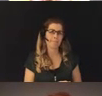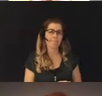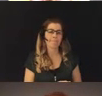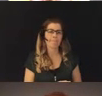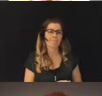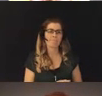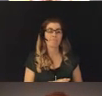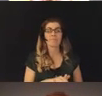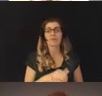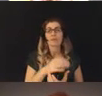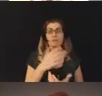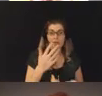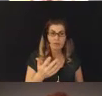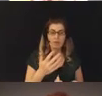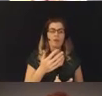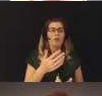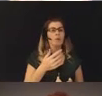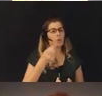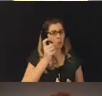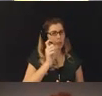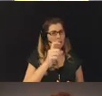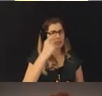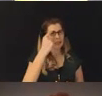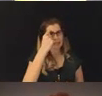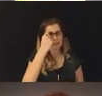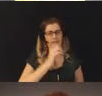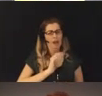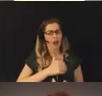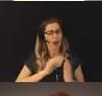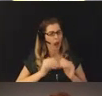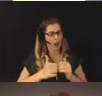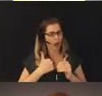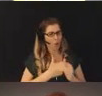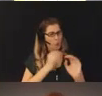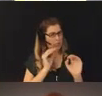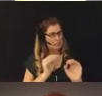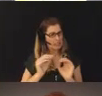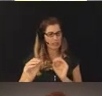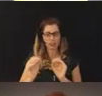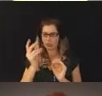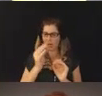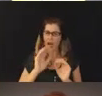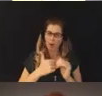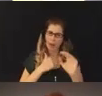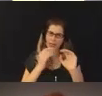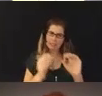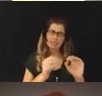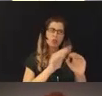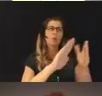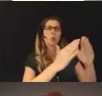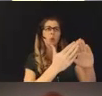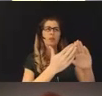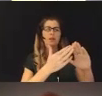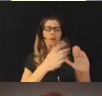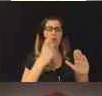In doing so, we must concretely situate our pedagogy, right? How we teach, within the community that we work with. And we should always be viewing our community